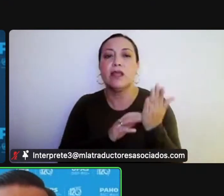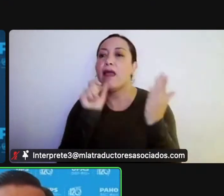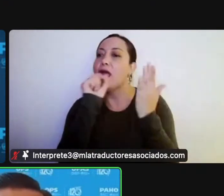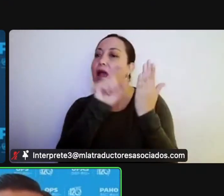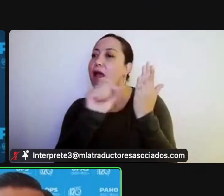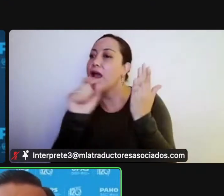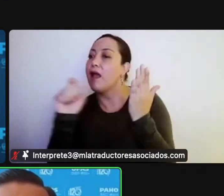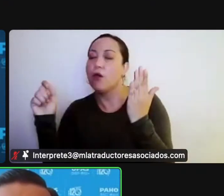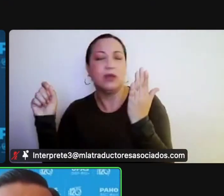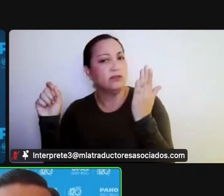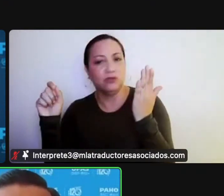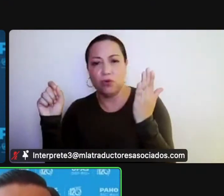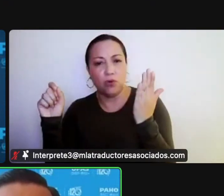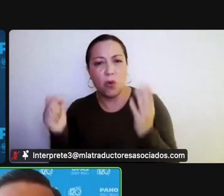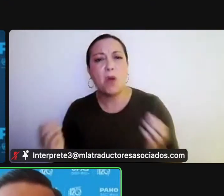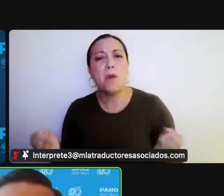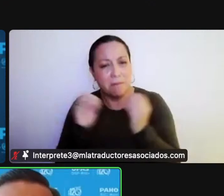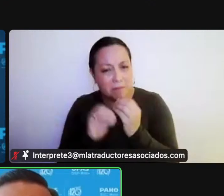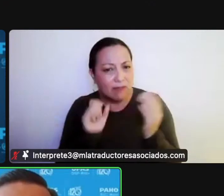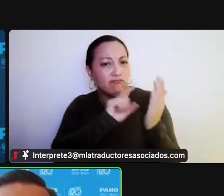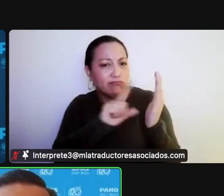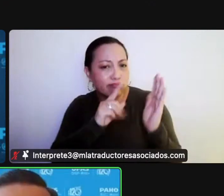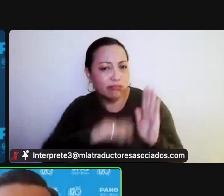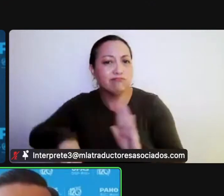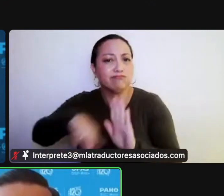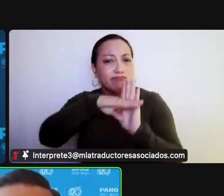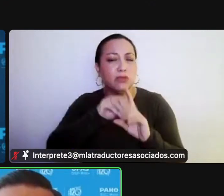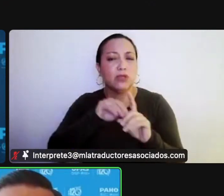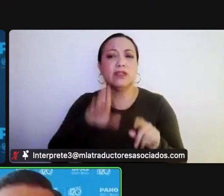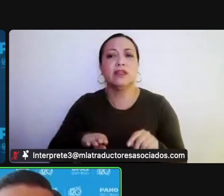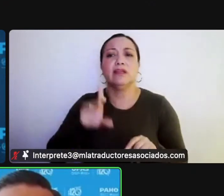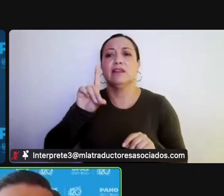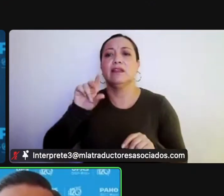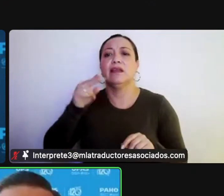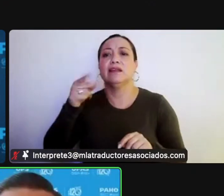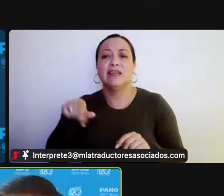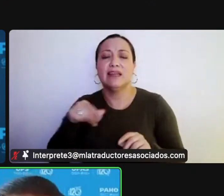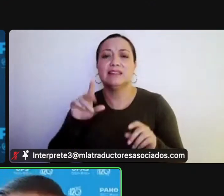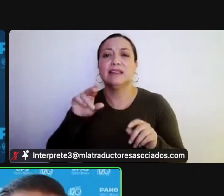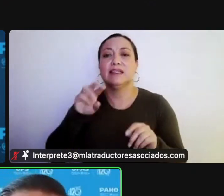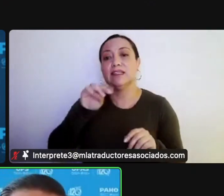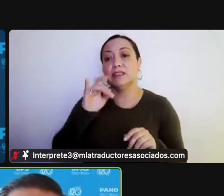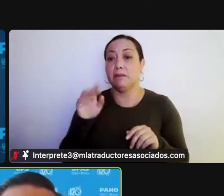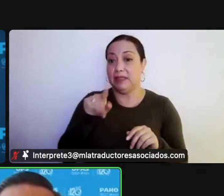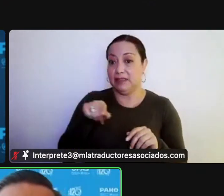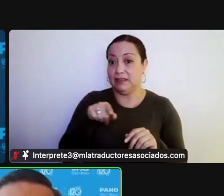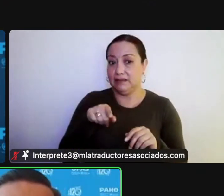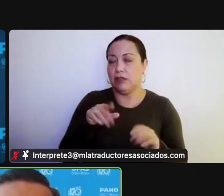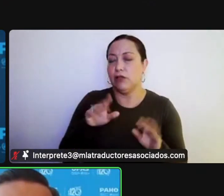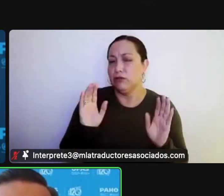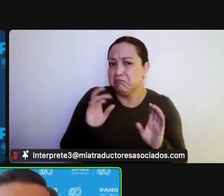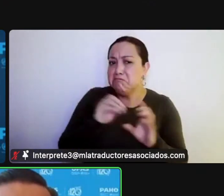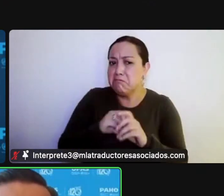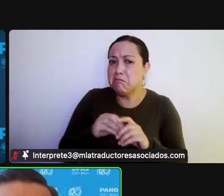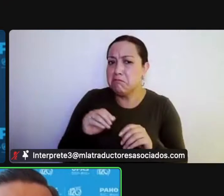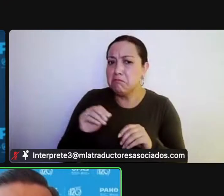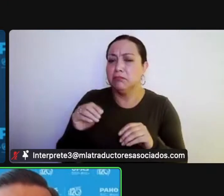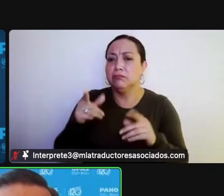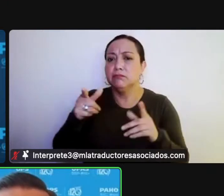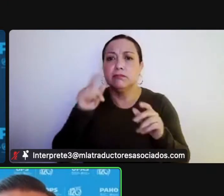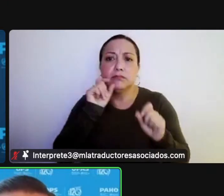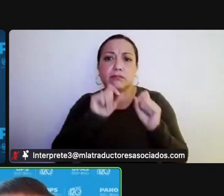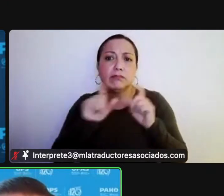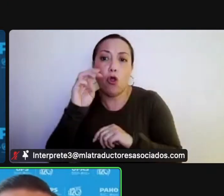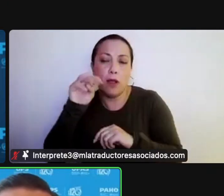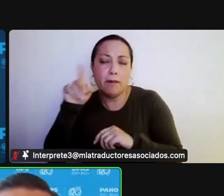poll results, and not only the most generalized polls that exist in the monitor